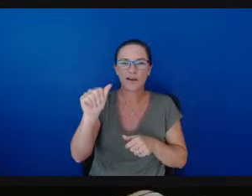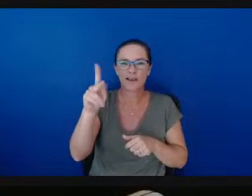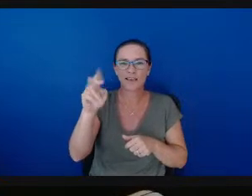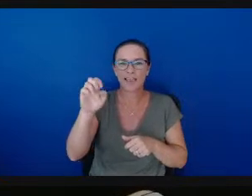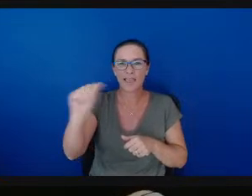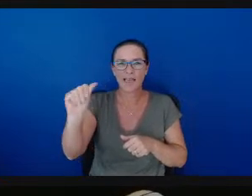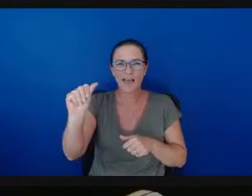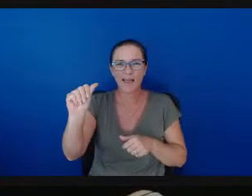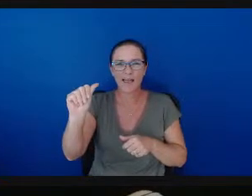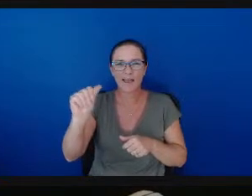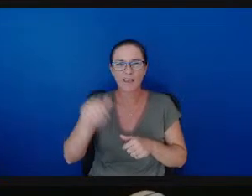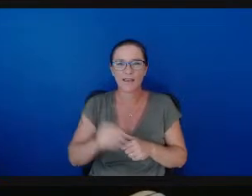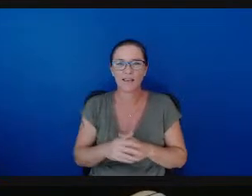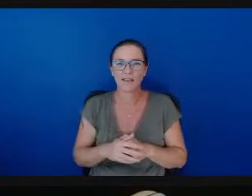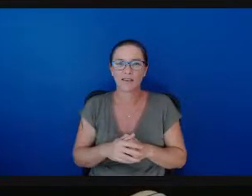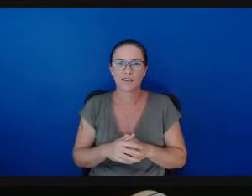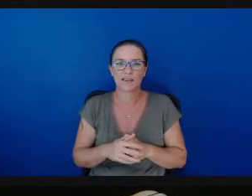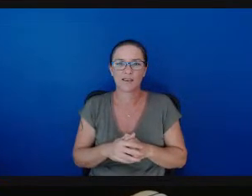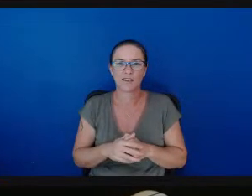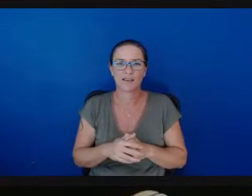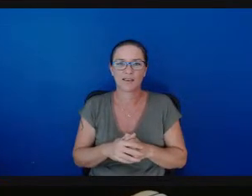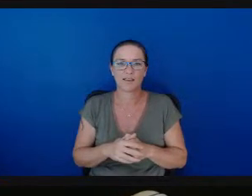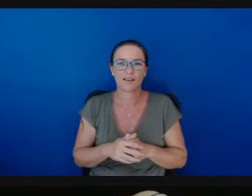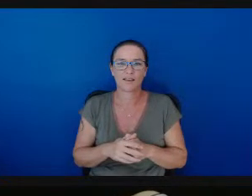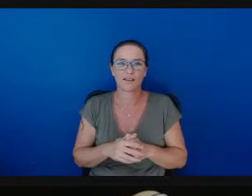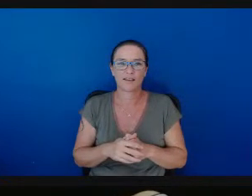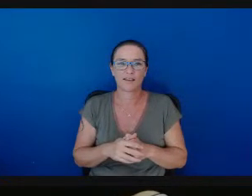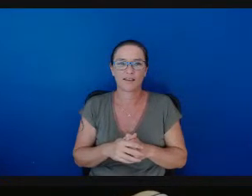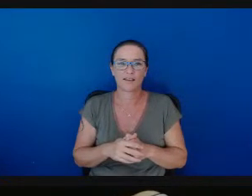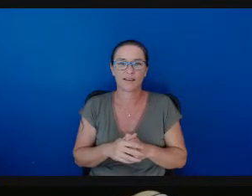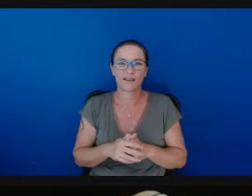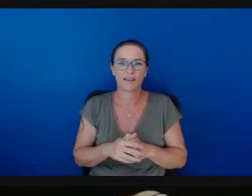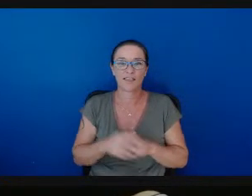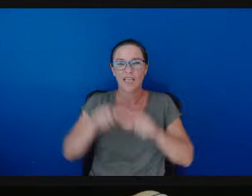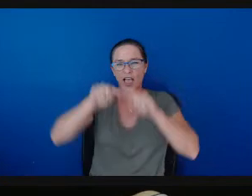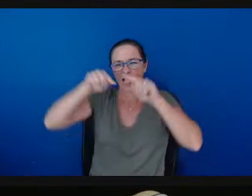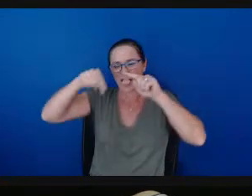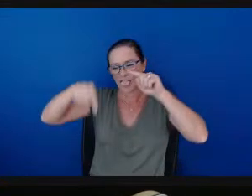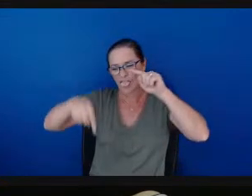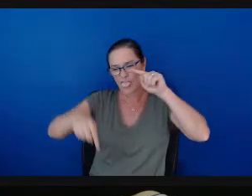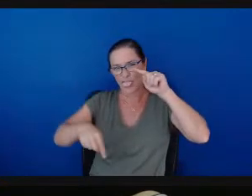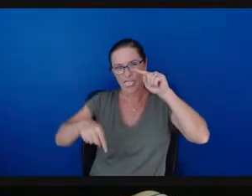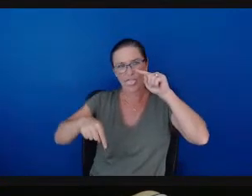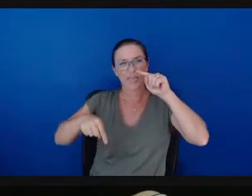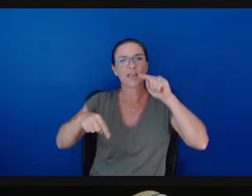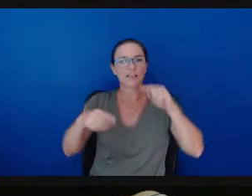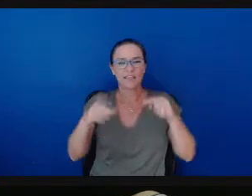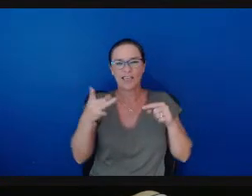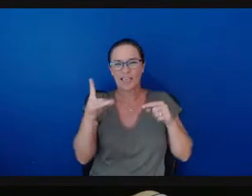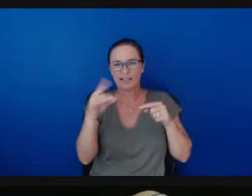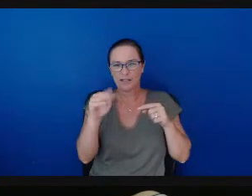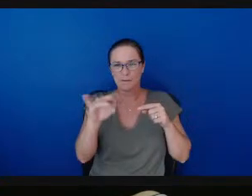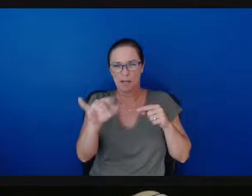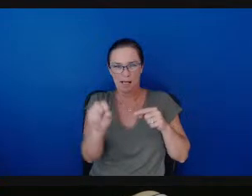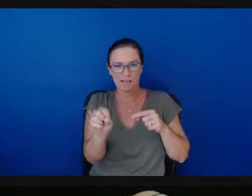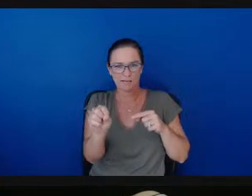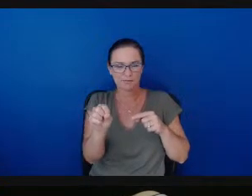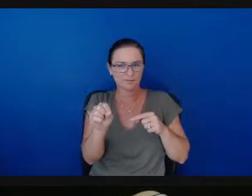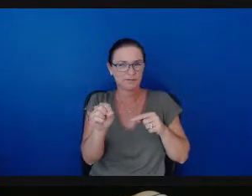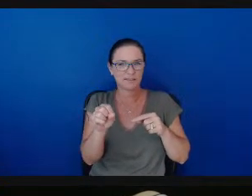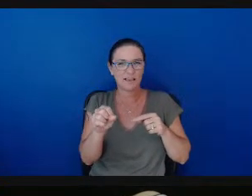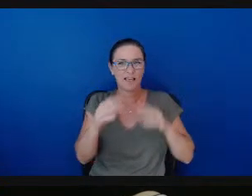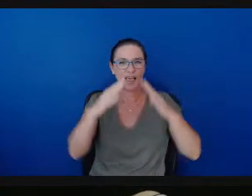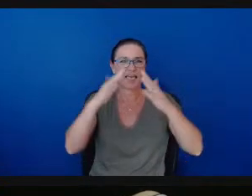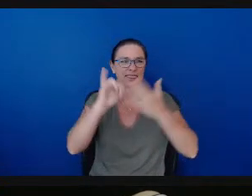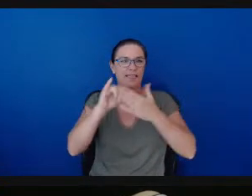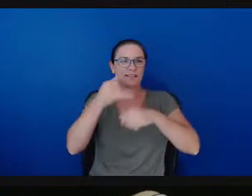we got. Here offshore, that's 18 miles deep. That's one of those deep Pahala or settling earthquakes offshore. This